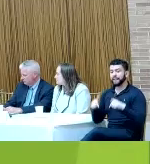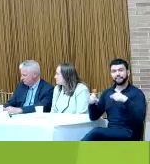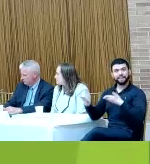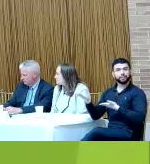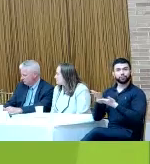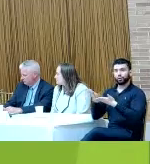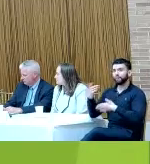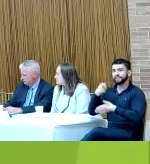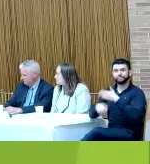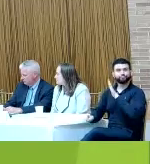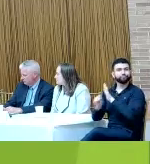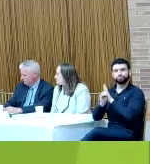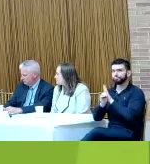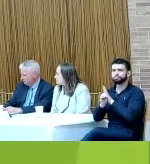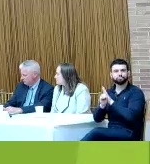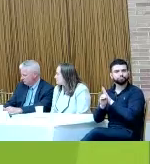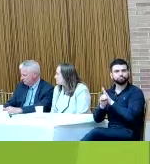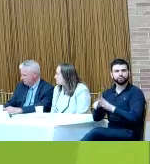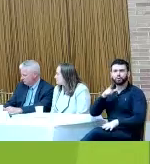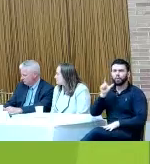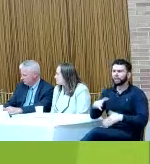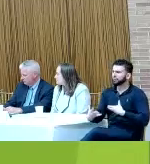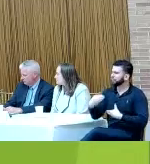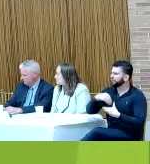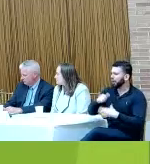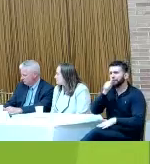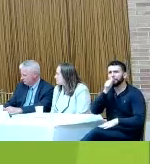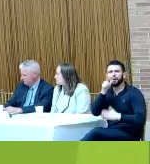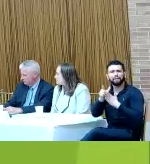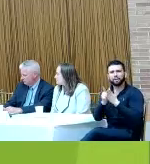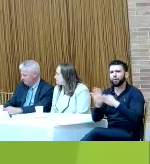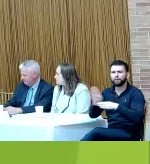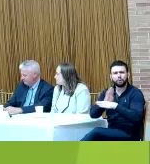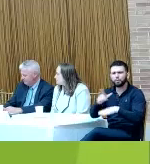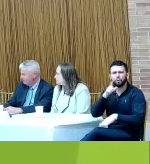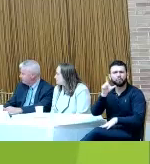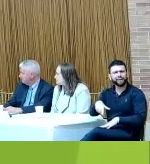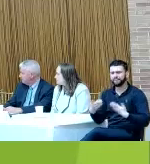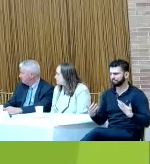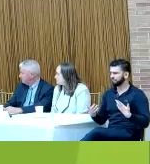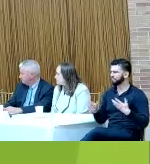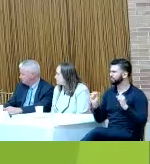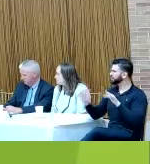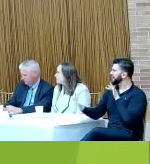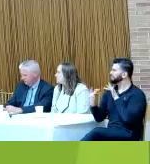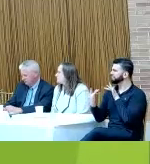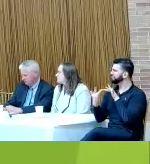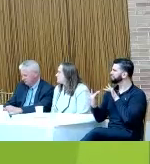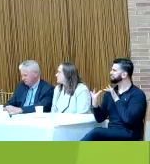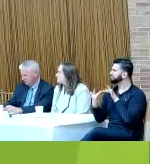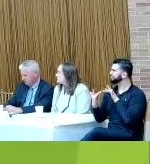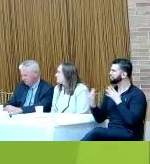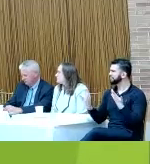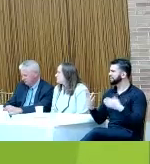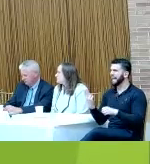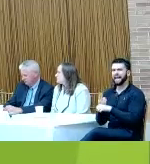free of charge without me to involve a private Law Firm or anything like that so you might as well Avail yourself of of Hud as